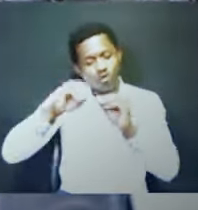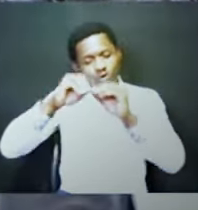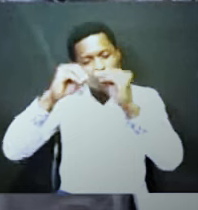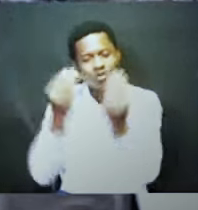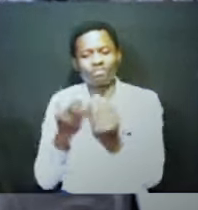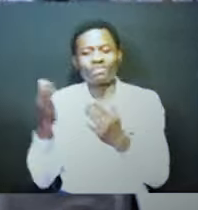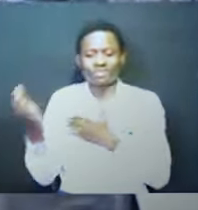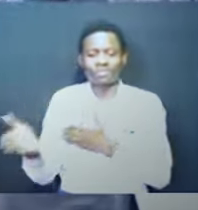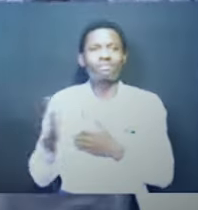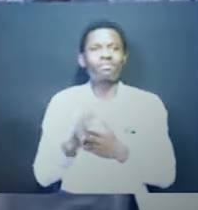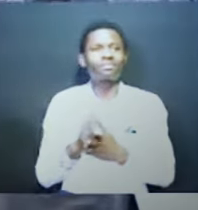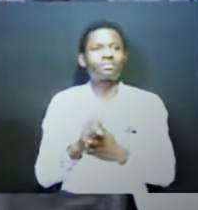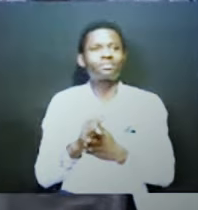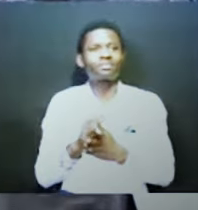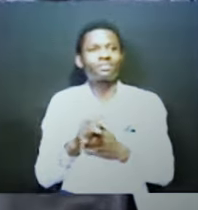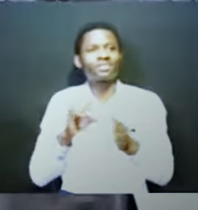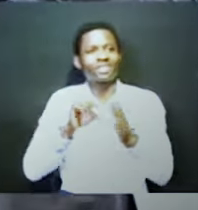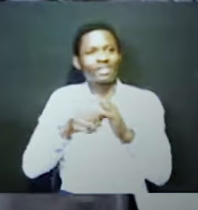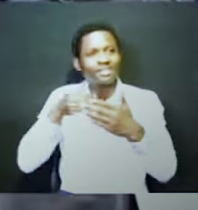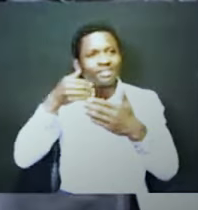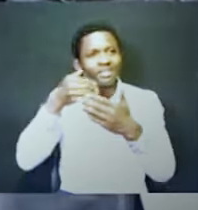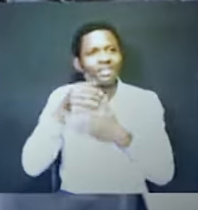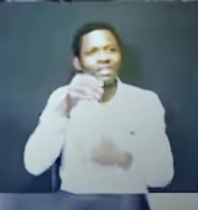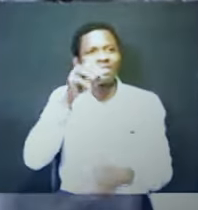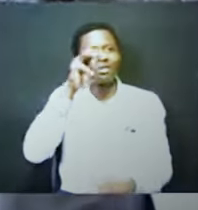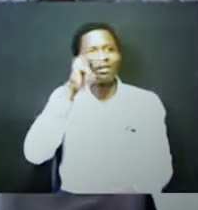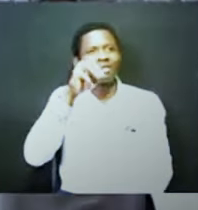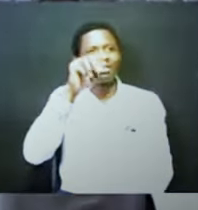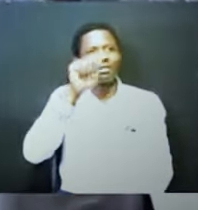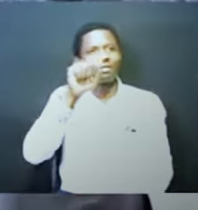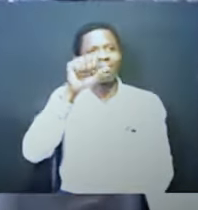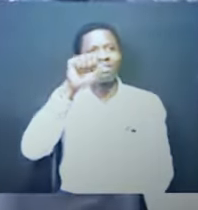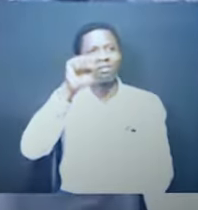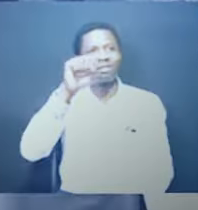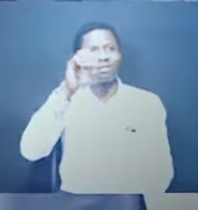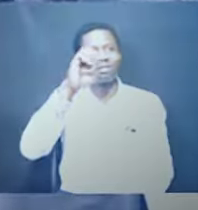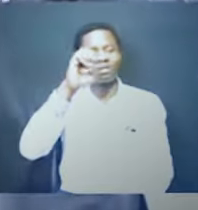over that of Messiah, son of Shalom,